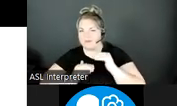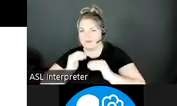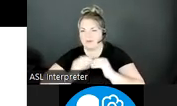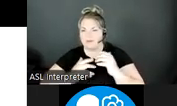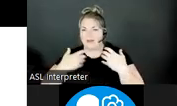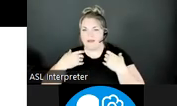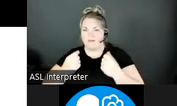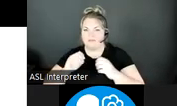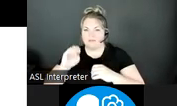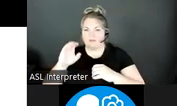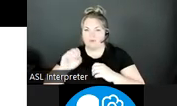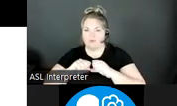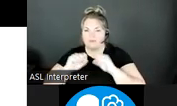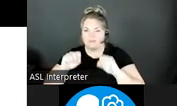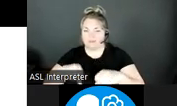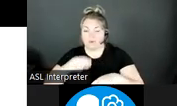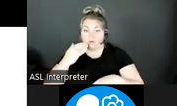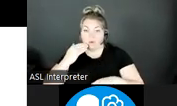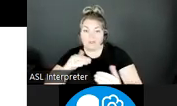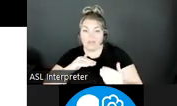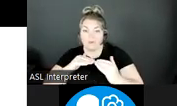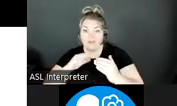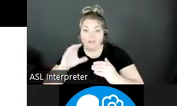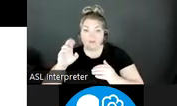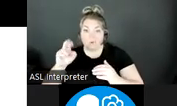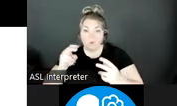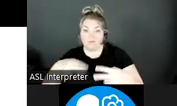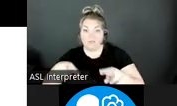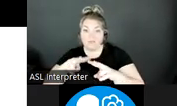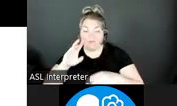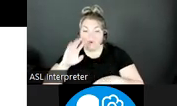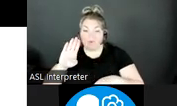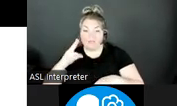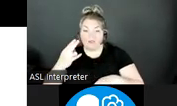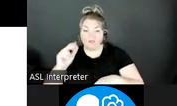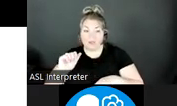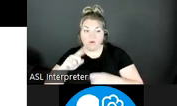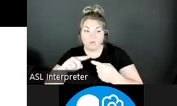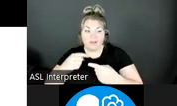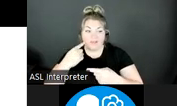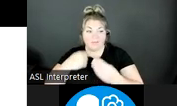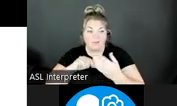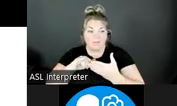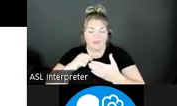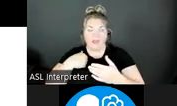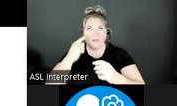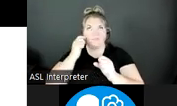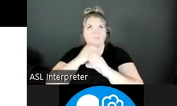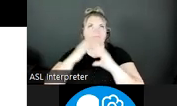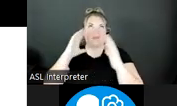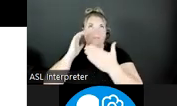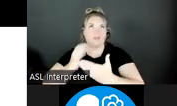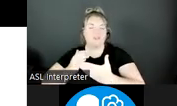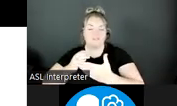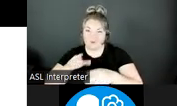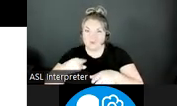ecosystem knowing that equity is a core value of the BHA? And so when I think in pictures, so y'all are getting pictures with me